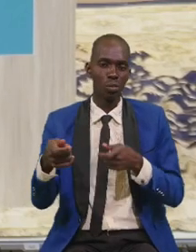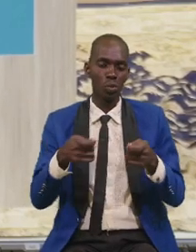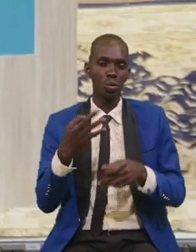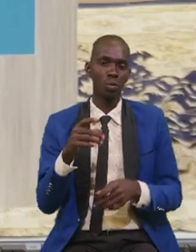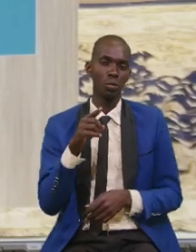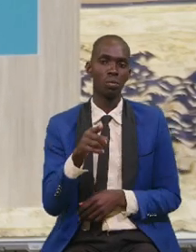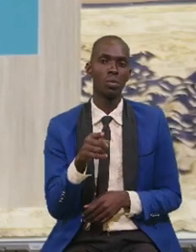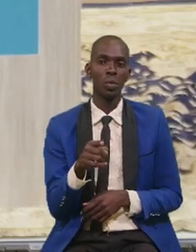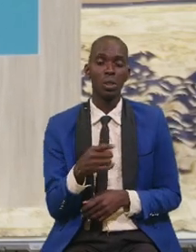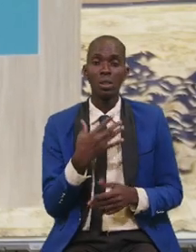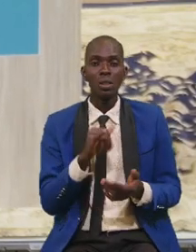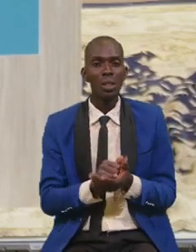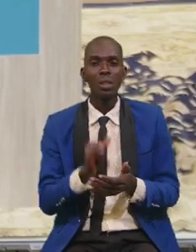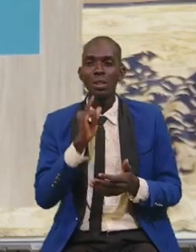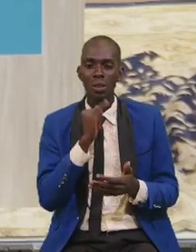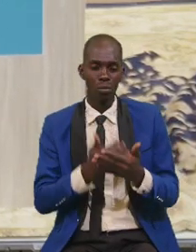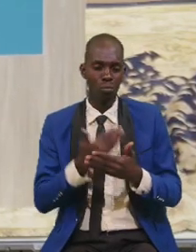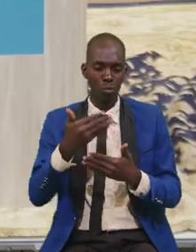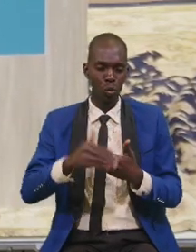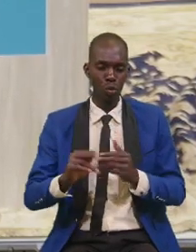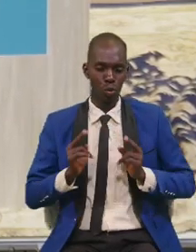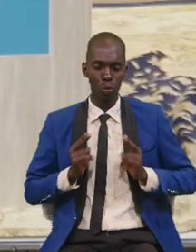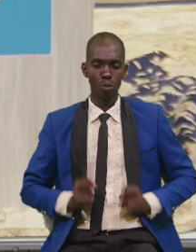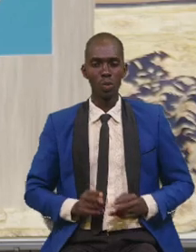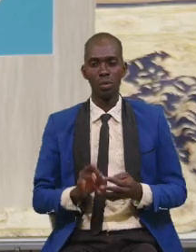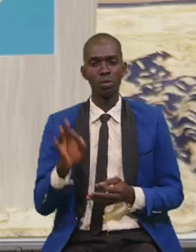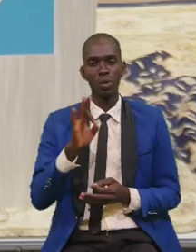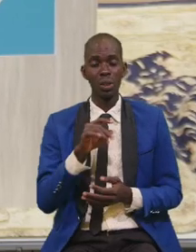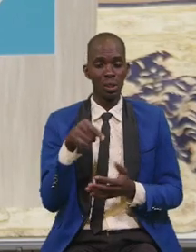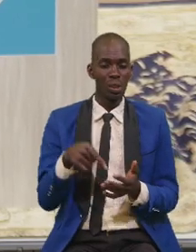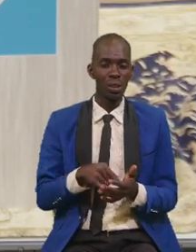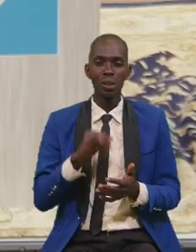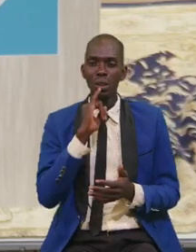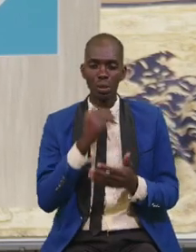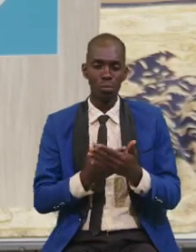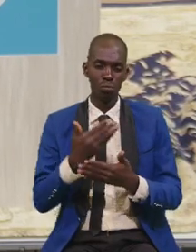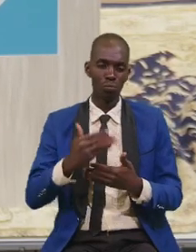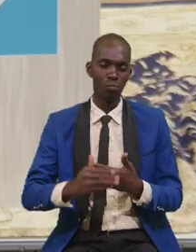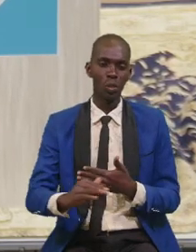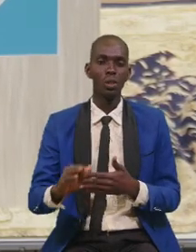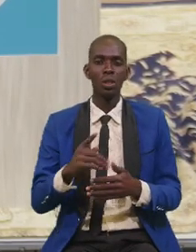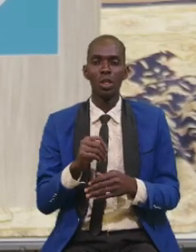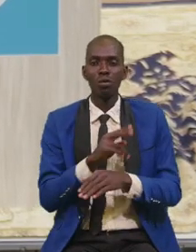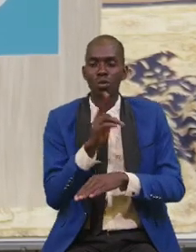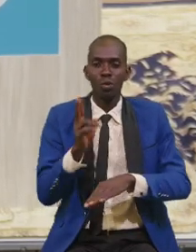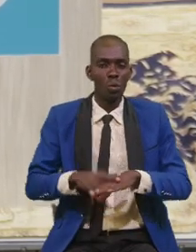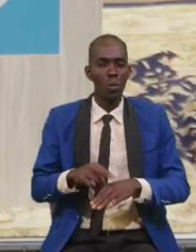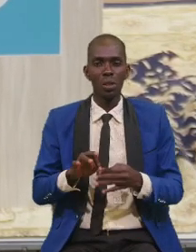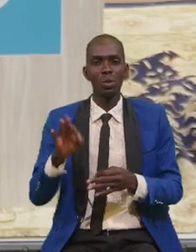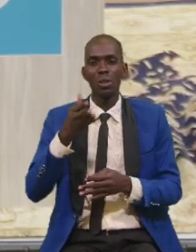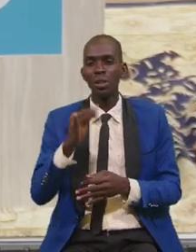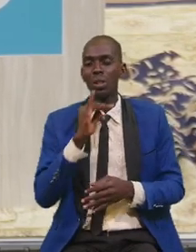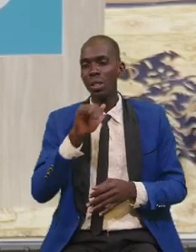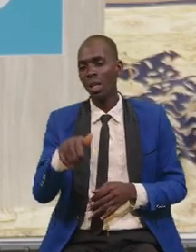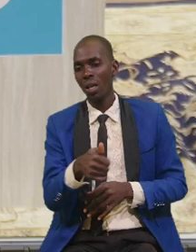his human spirit. This is beyond his normal spirit. There's another spirit coming